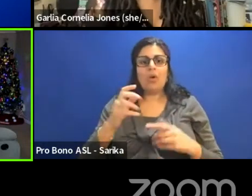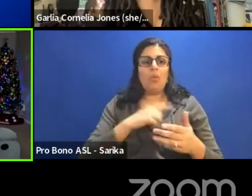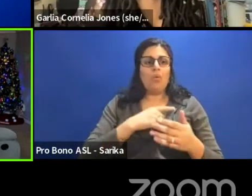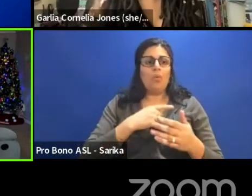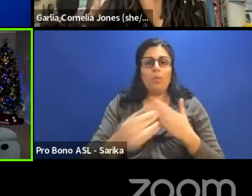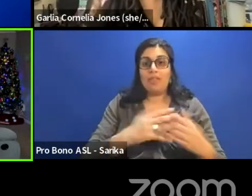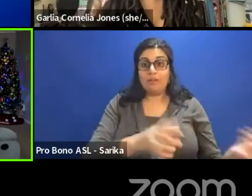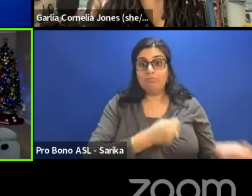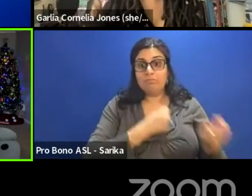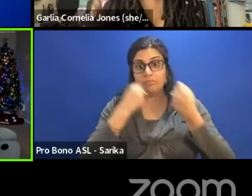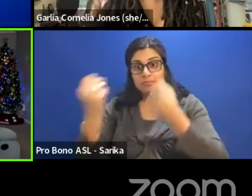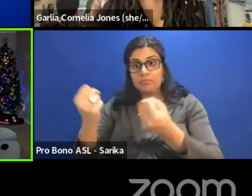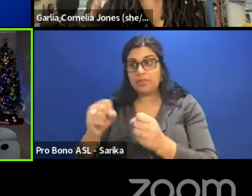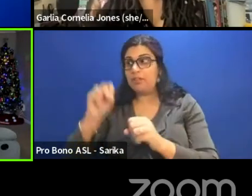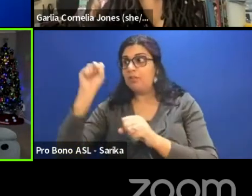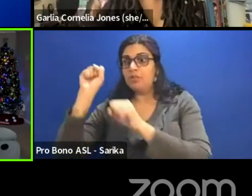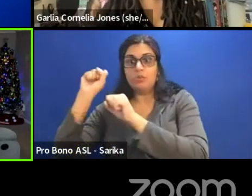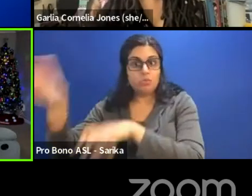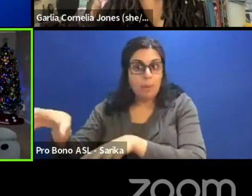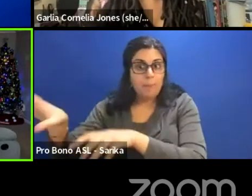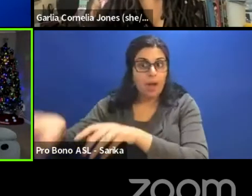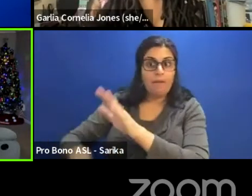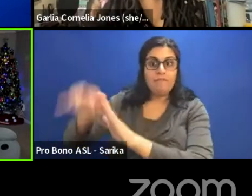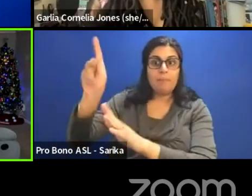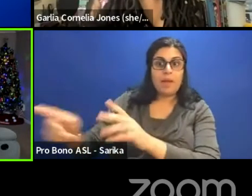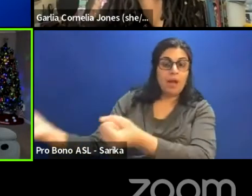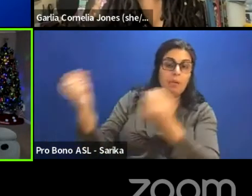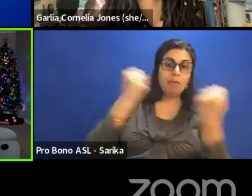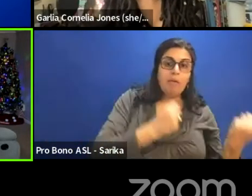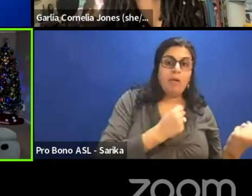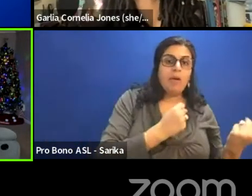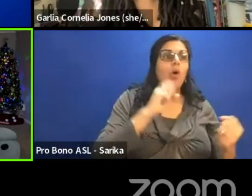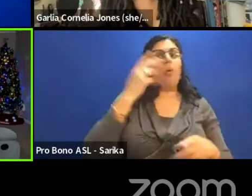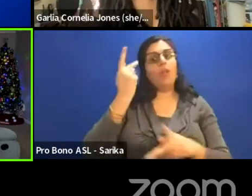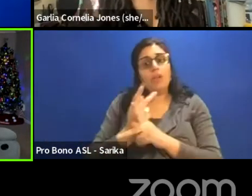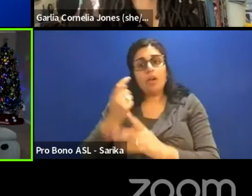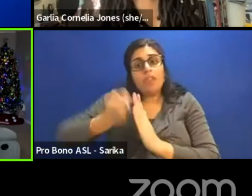drop off and pick up for their children, or the cost for childcare,